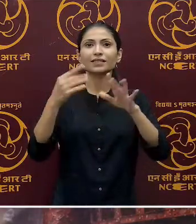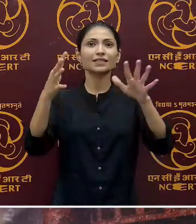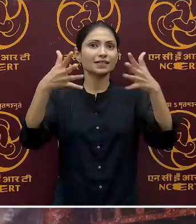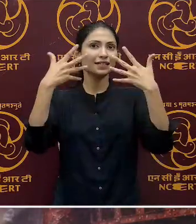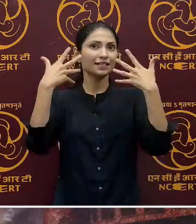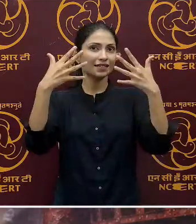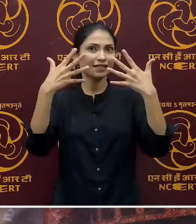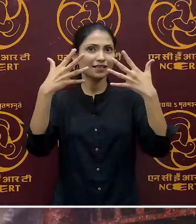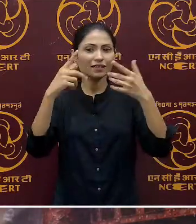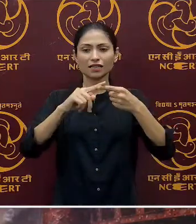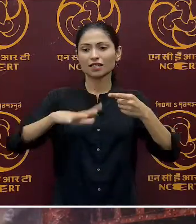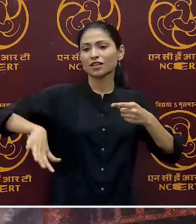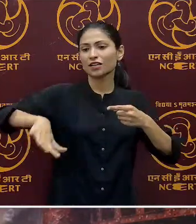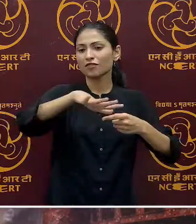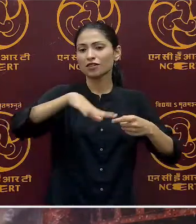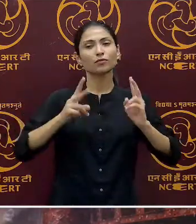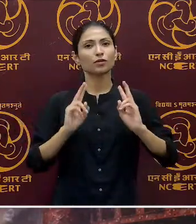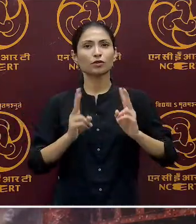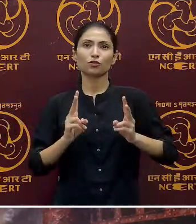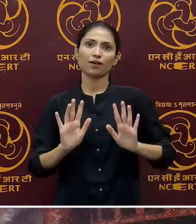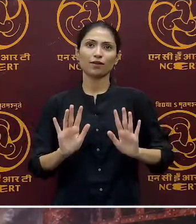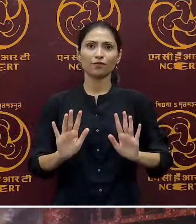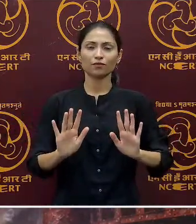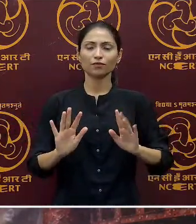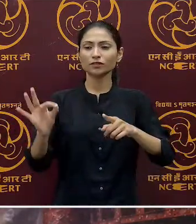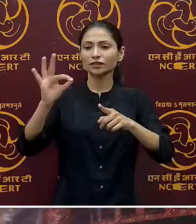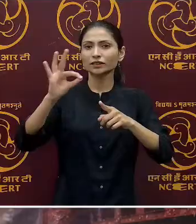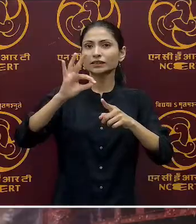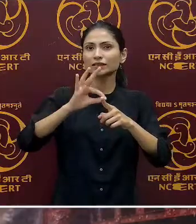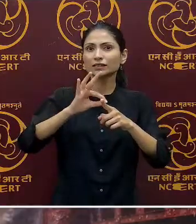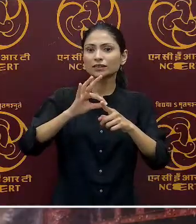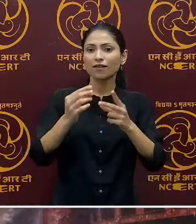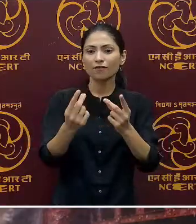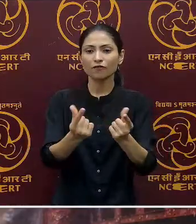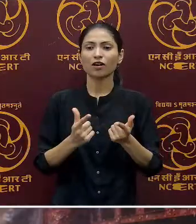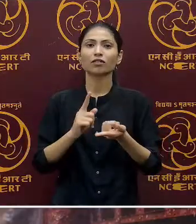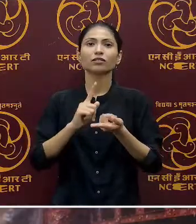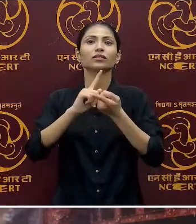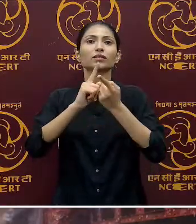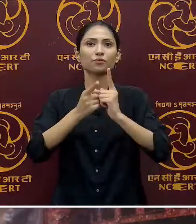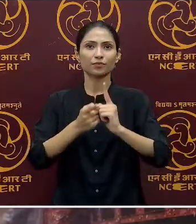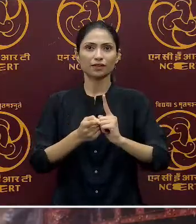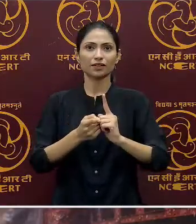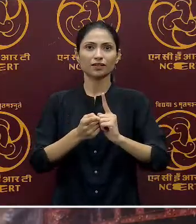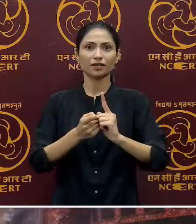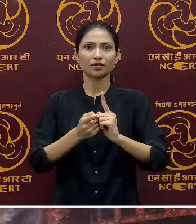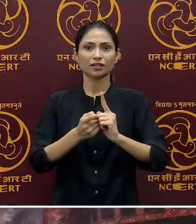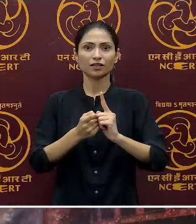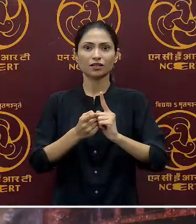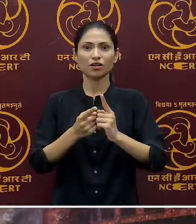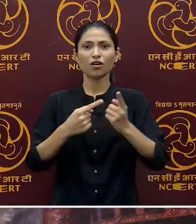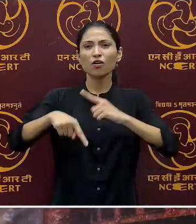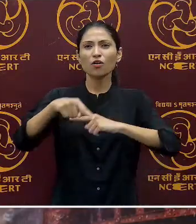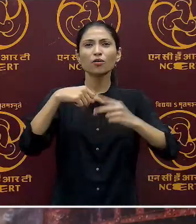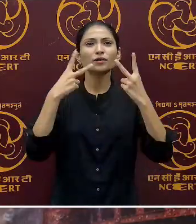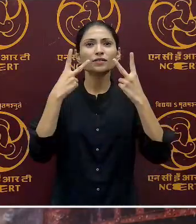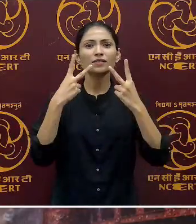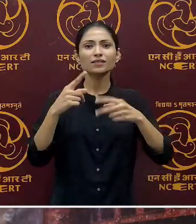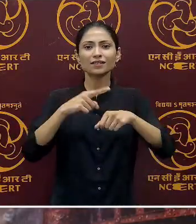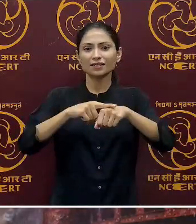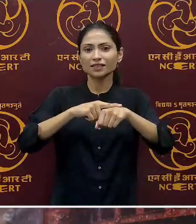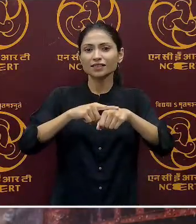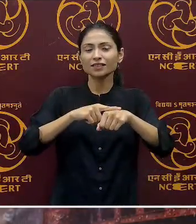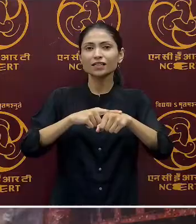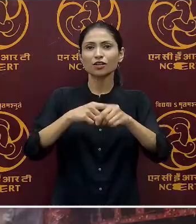in the environment, so they get corroded faster as compared to that of the gates of copper or any other